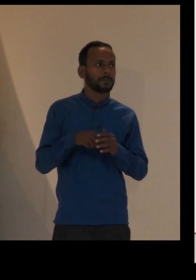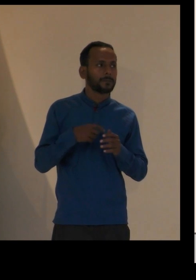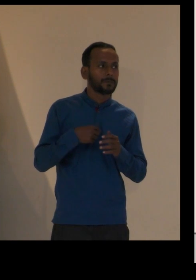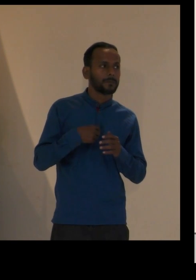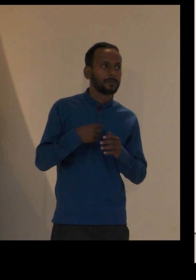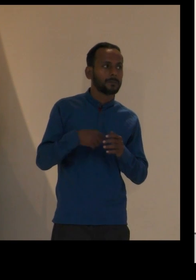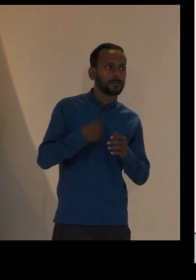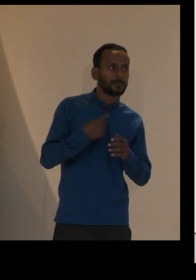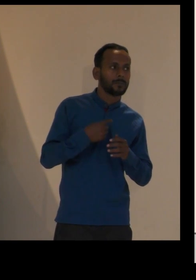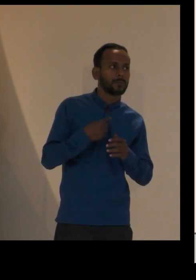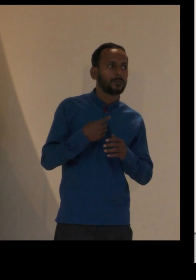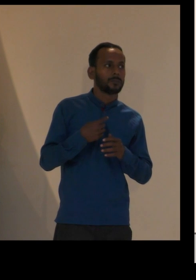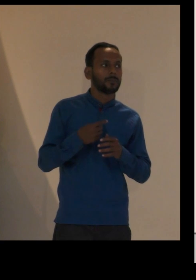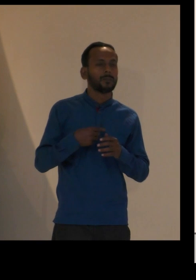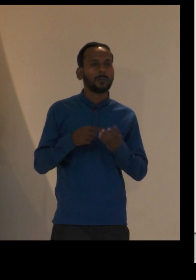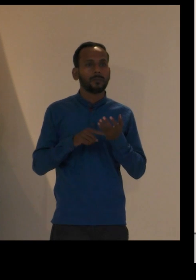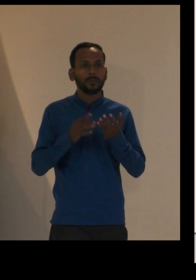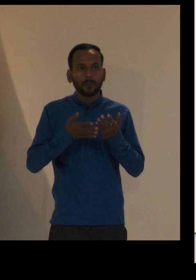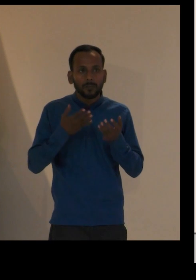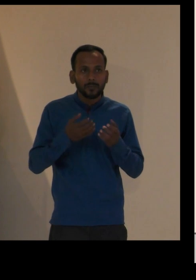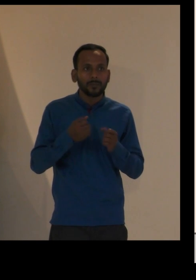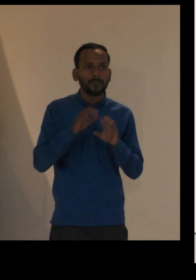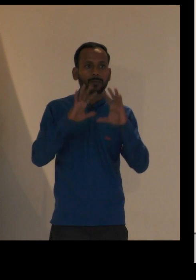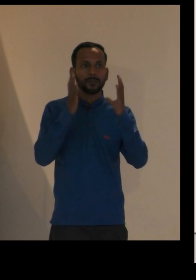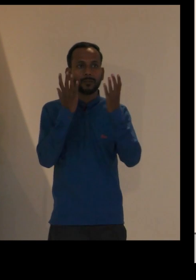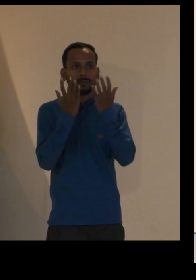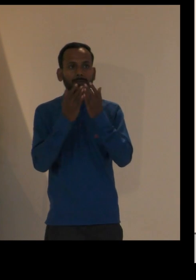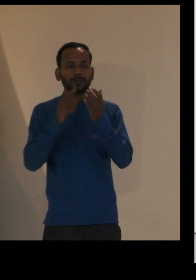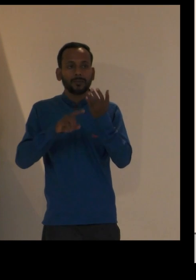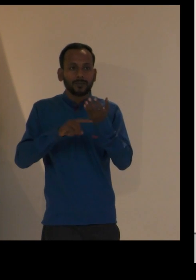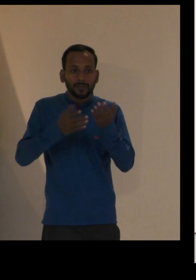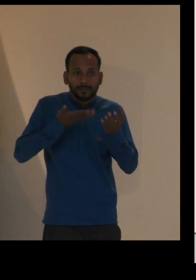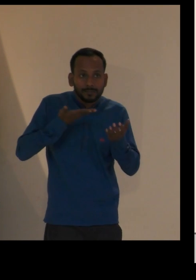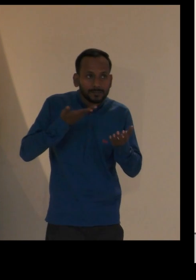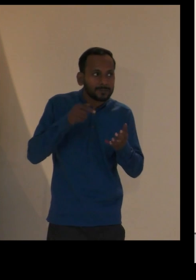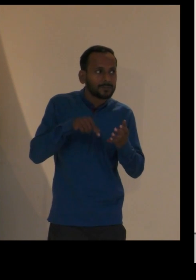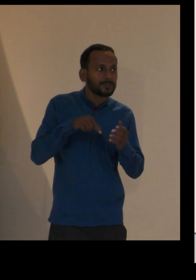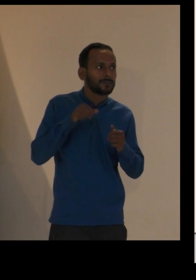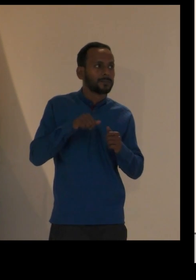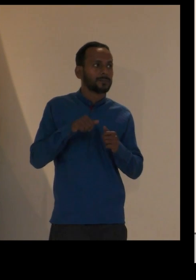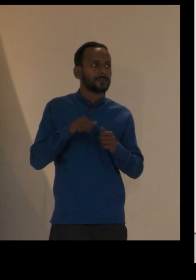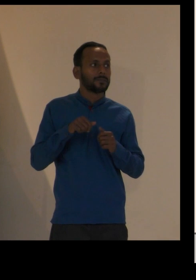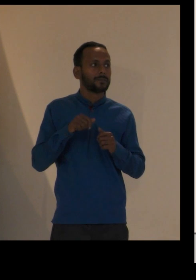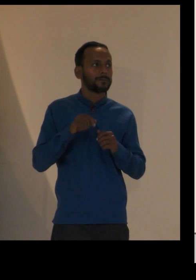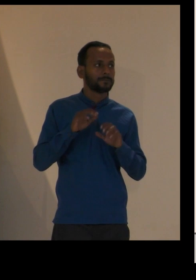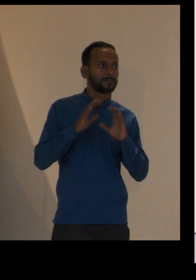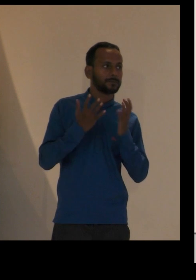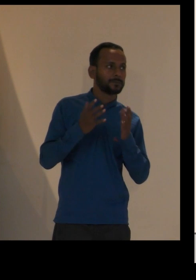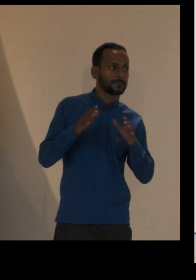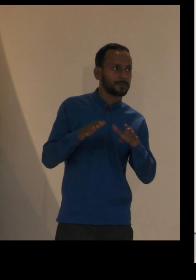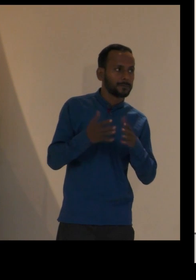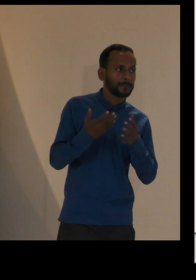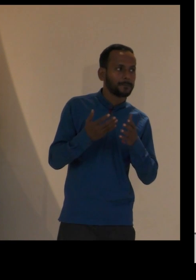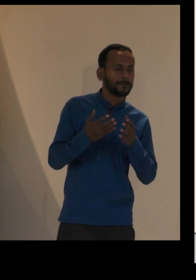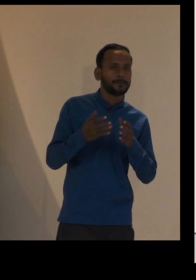I'm a geographer. I'm trained as a geographer, and I think of places as repositories of